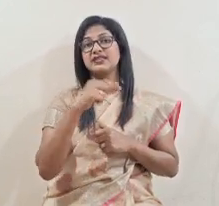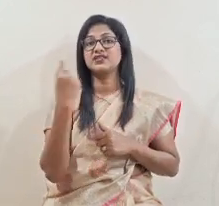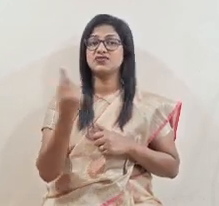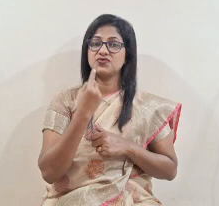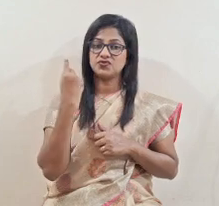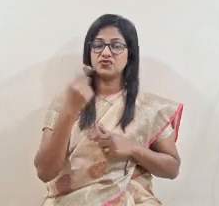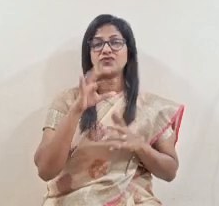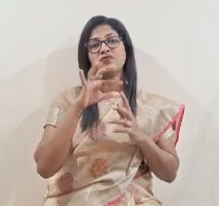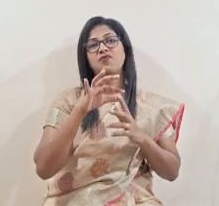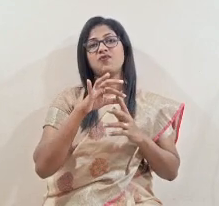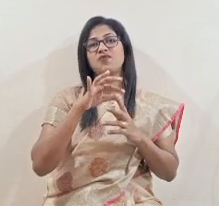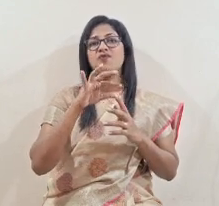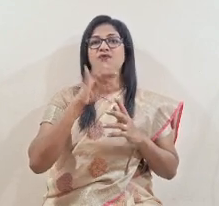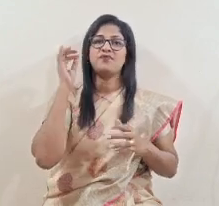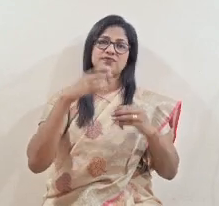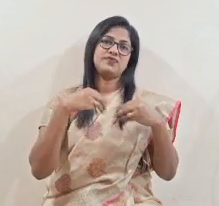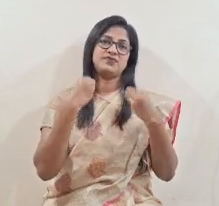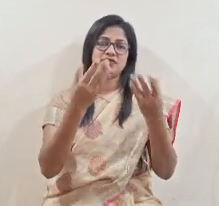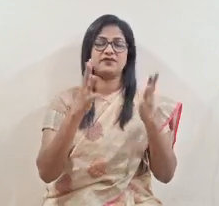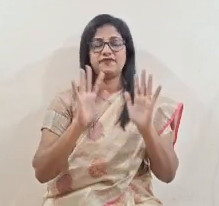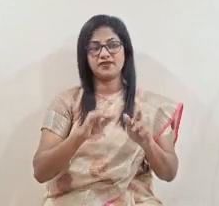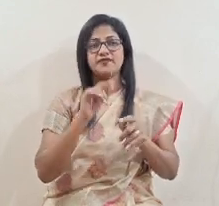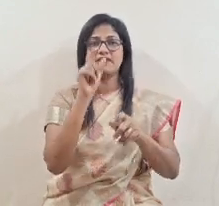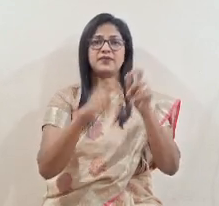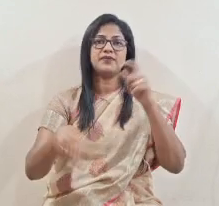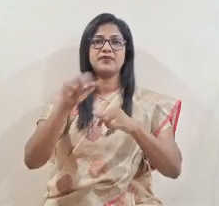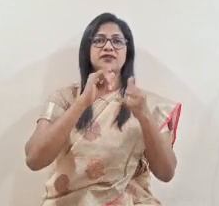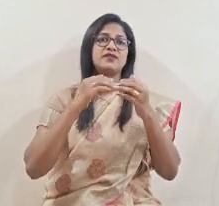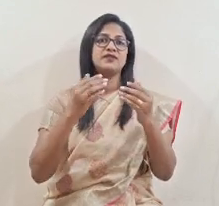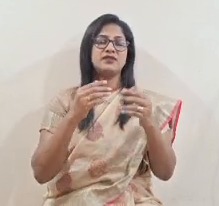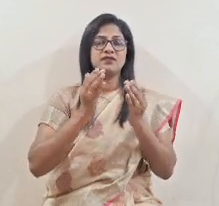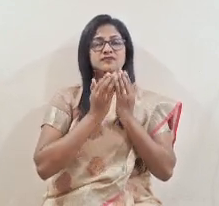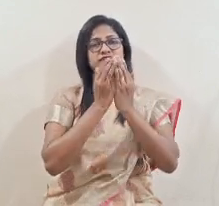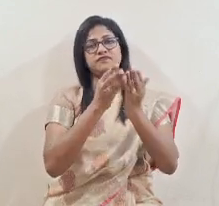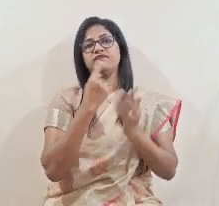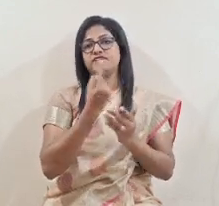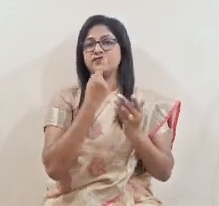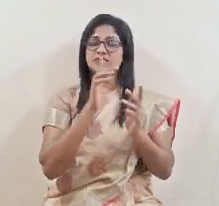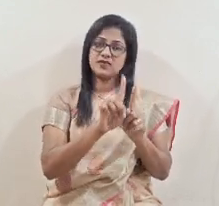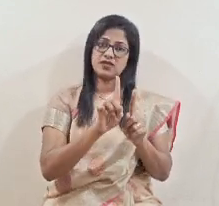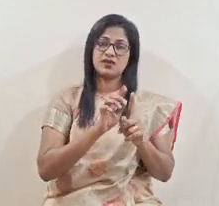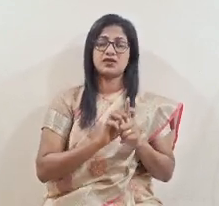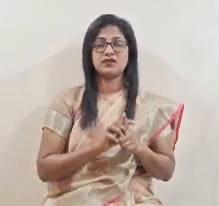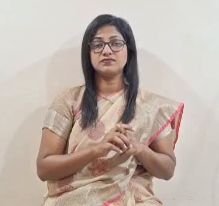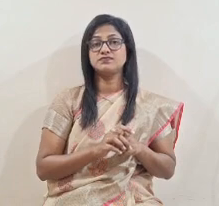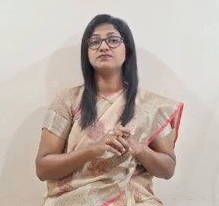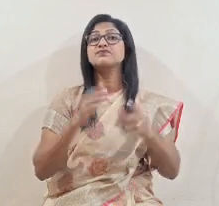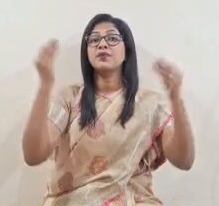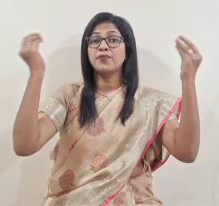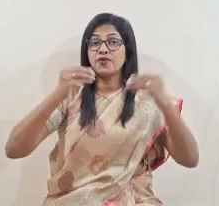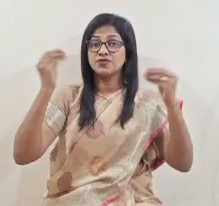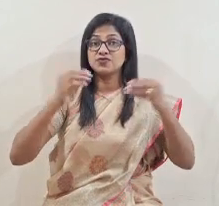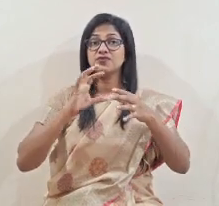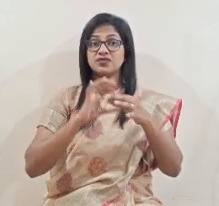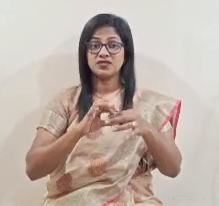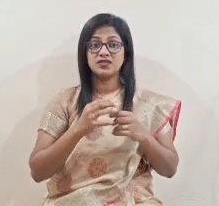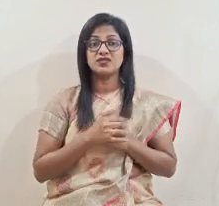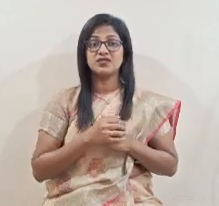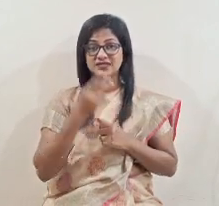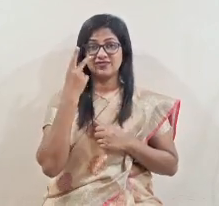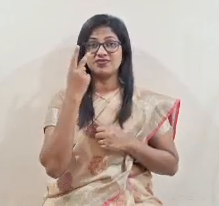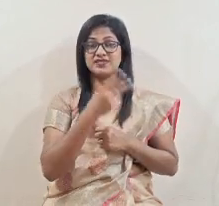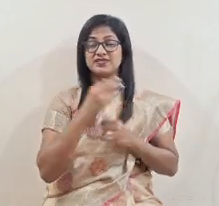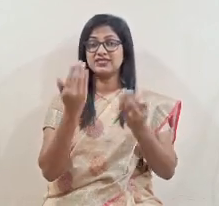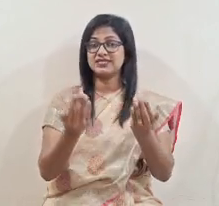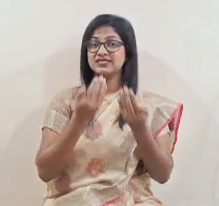it is only option available for the commuters to use the ferry services. Coming to the conditions during monsoon season, here